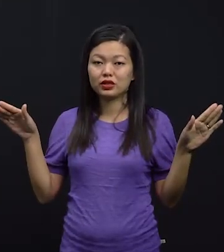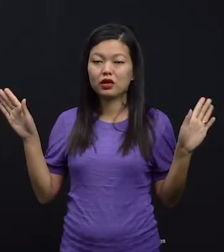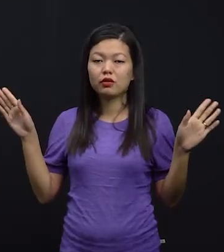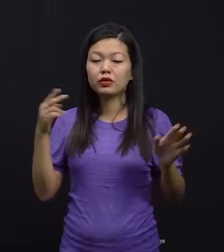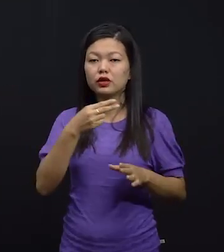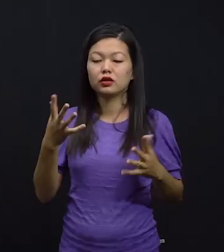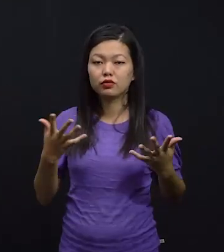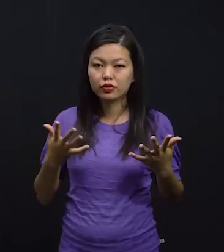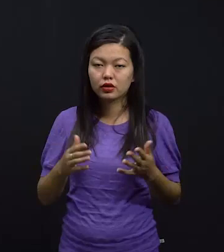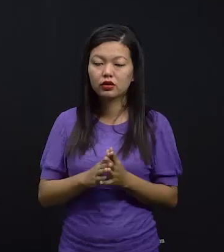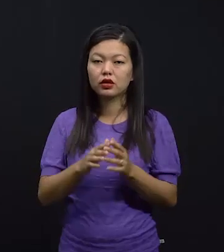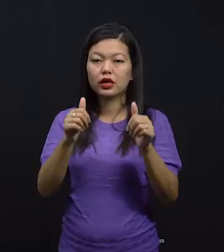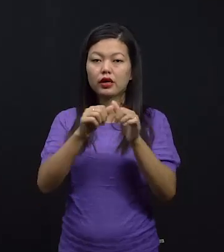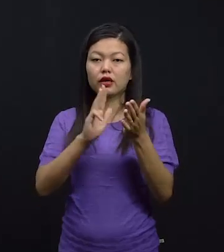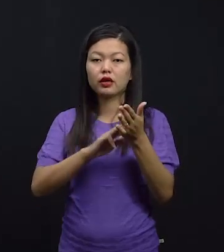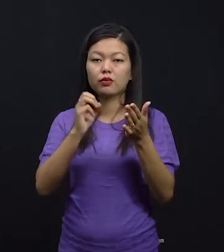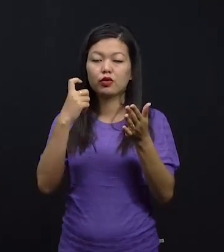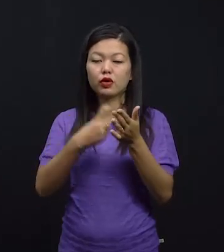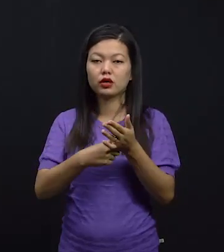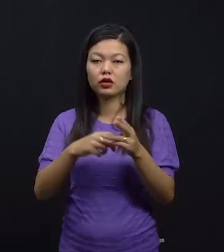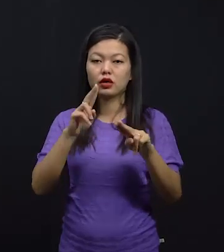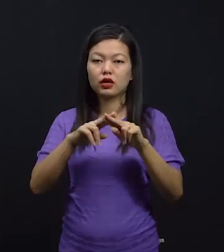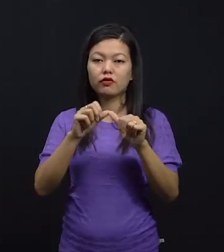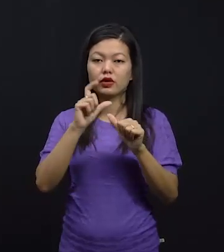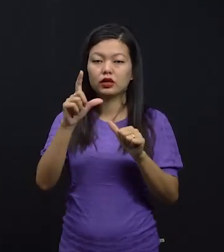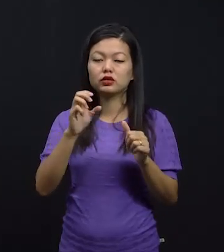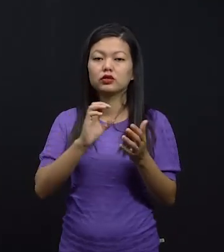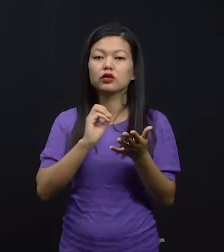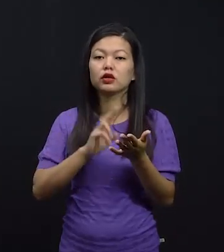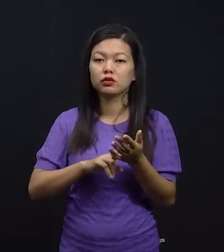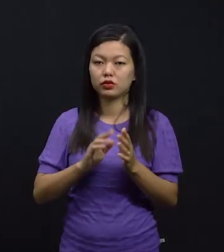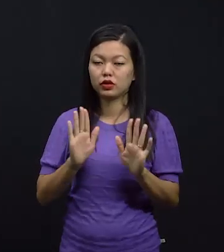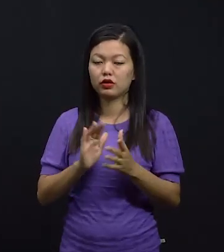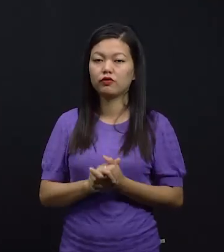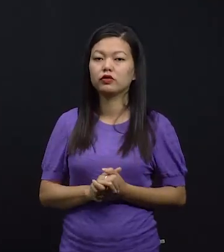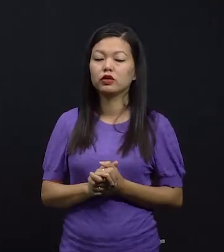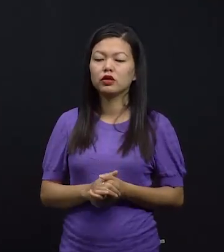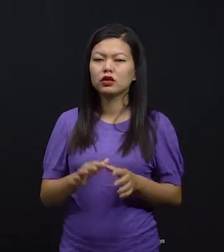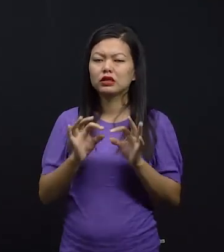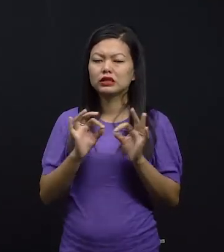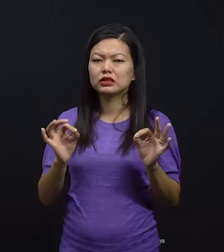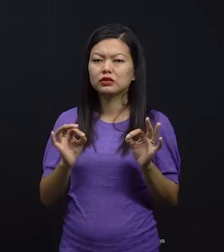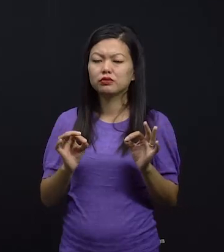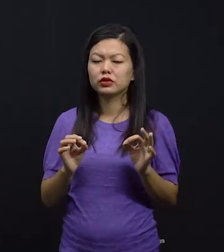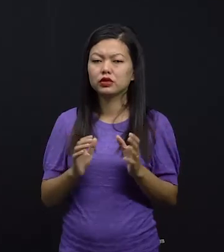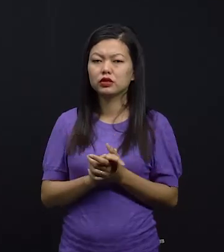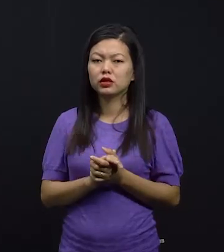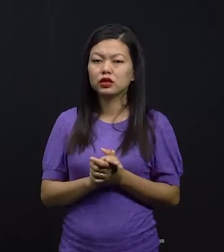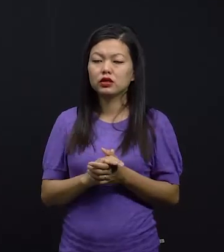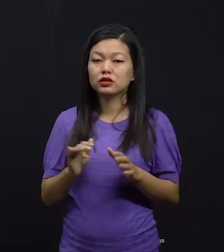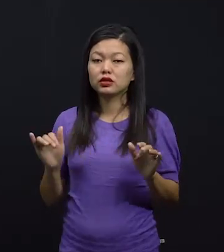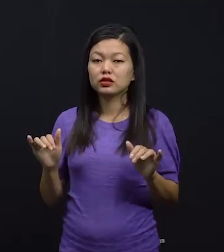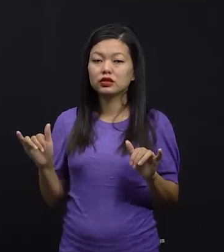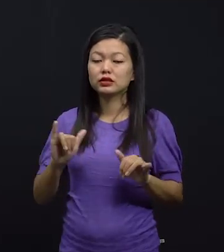also quite popular. And in simple terms, we might also use in this way, it is from the eagle